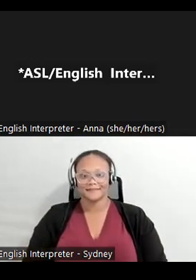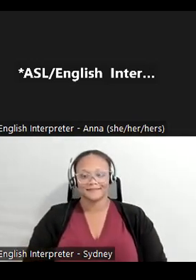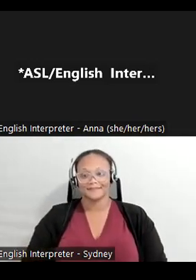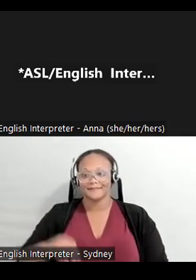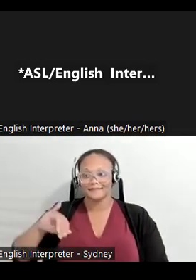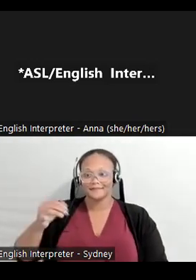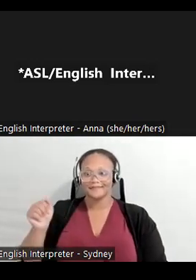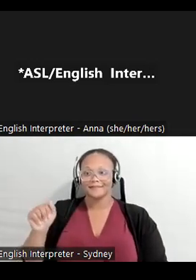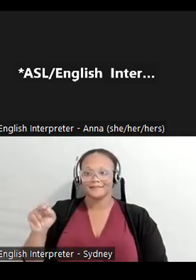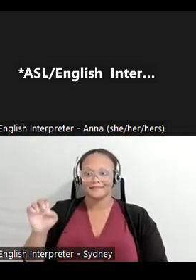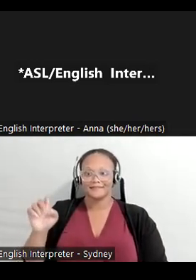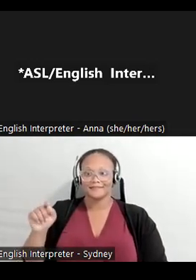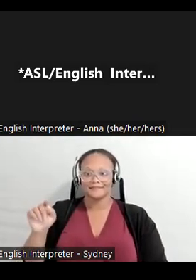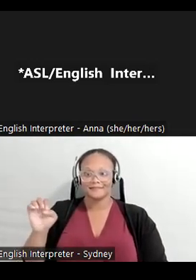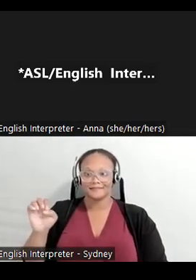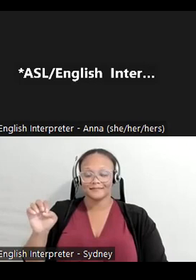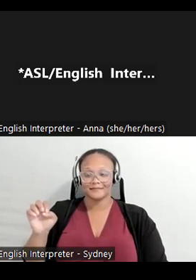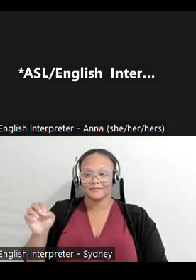Jeanette, you're unmuted.